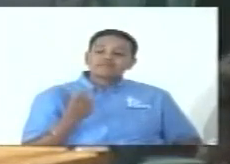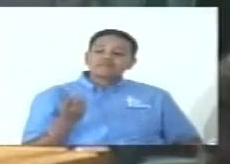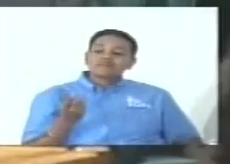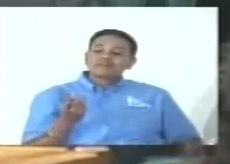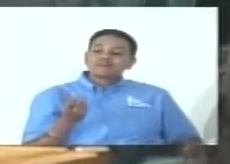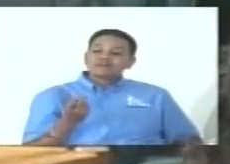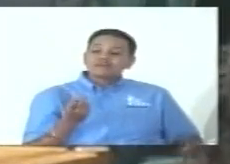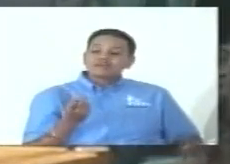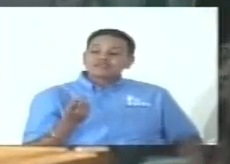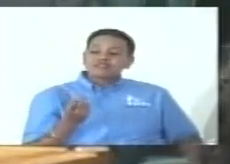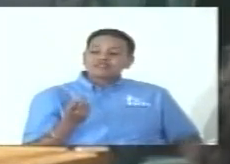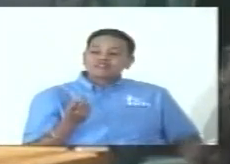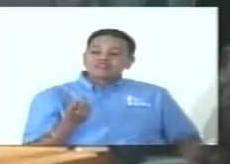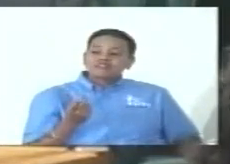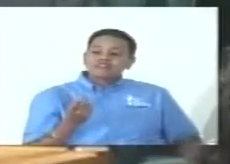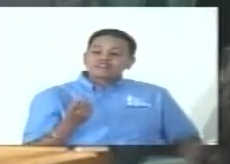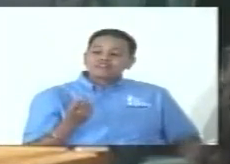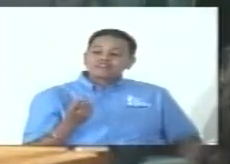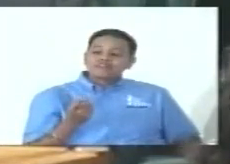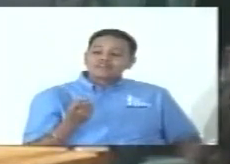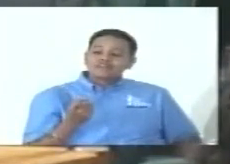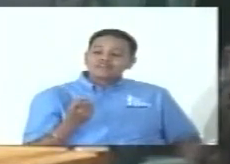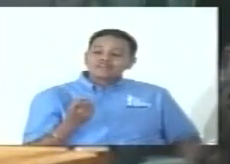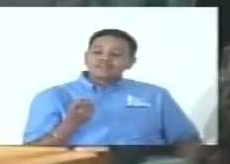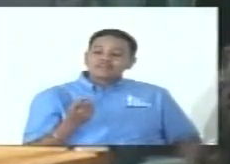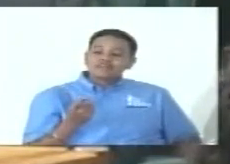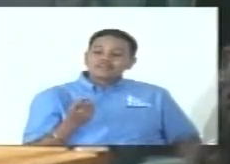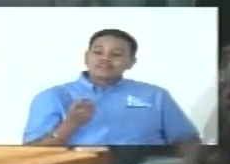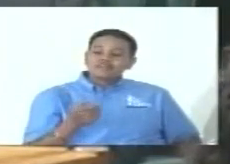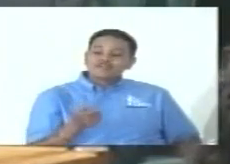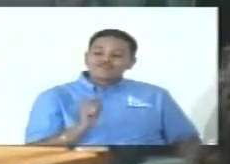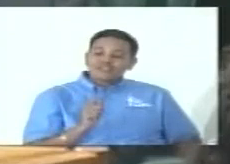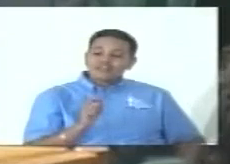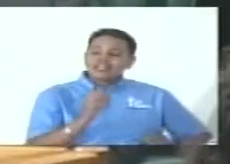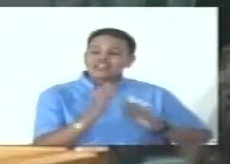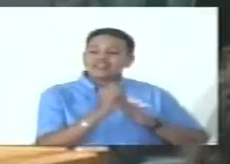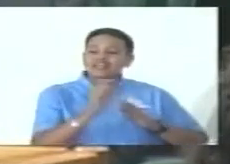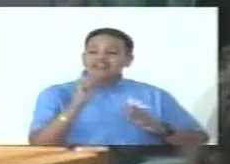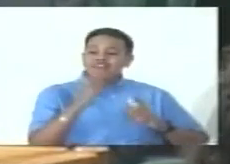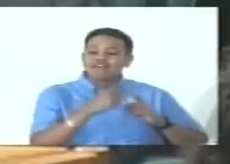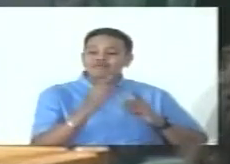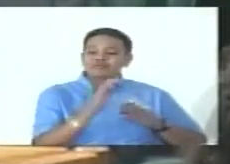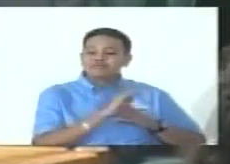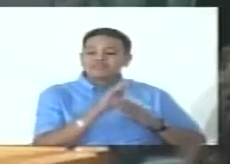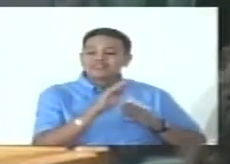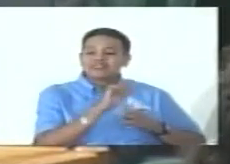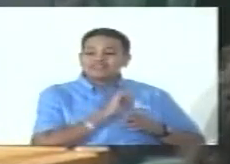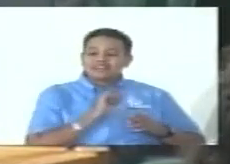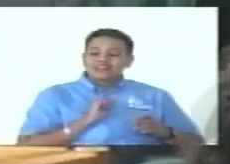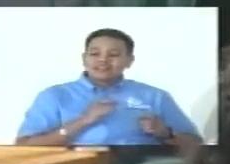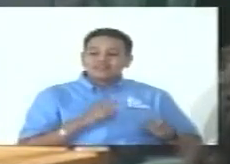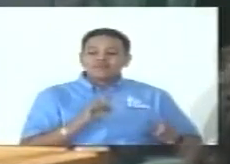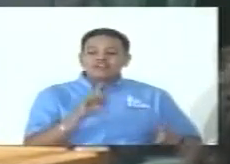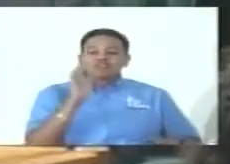to rein in then leader of opposition business in the Senate while he was presenting.